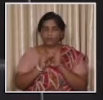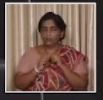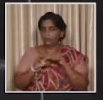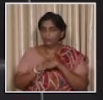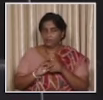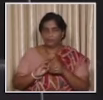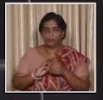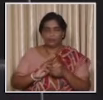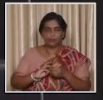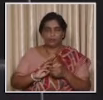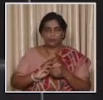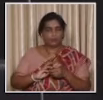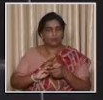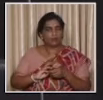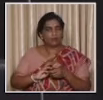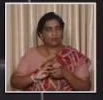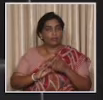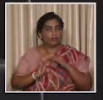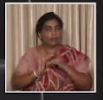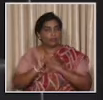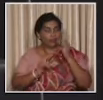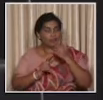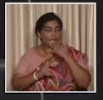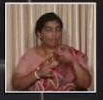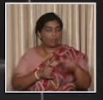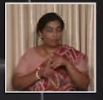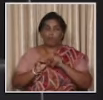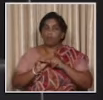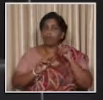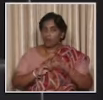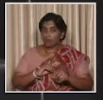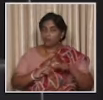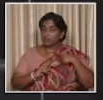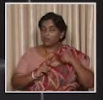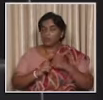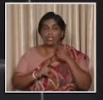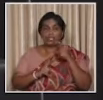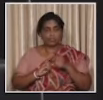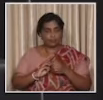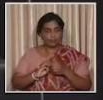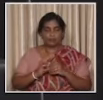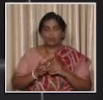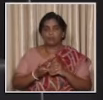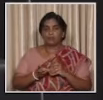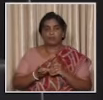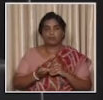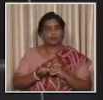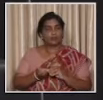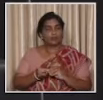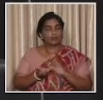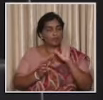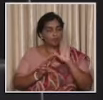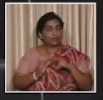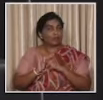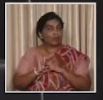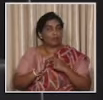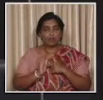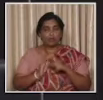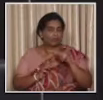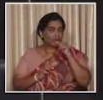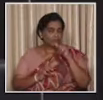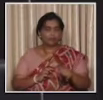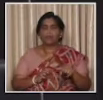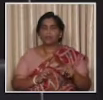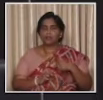National Water Supply and Drainage Board. But unfortunately, this project, because it's a very unique project that they